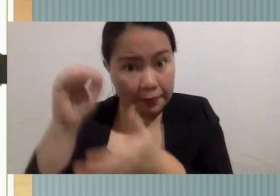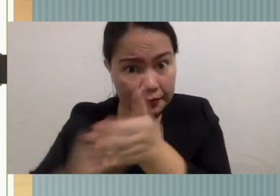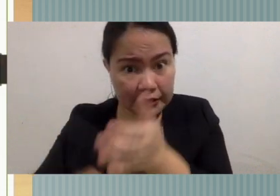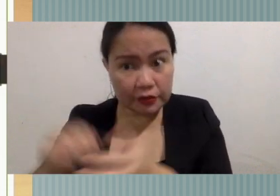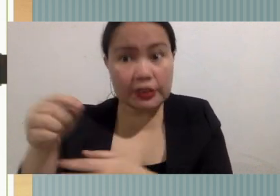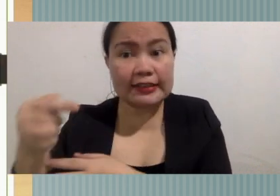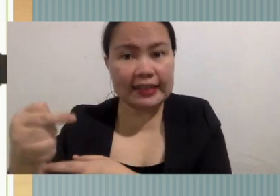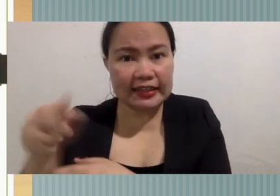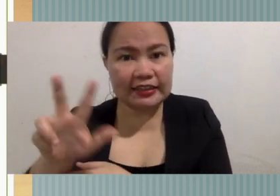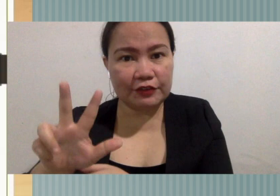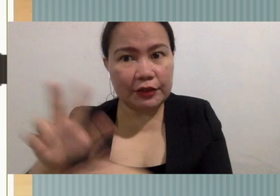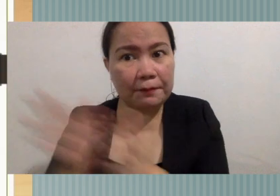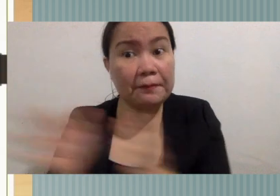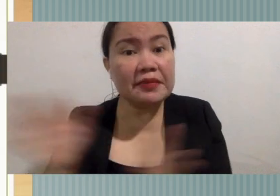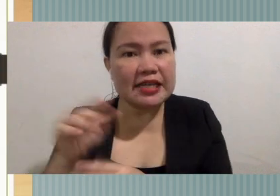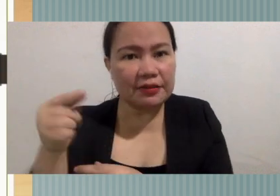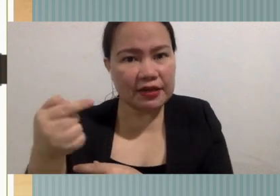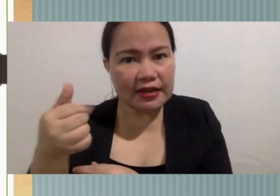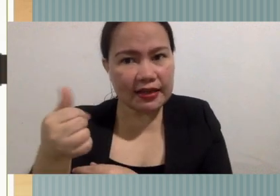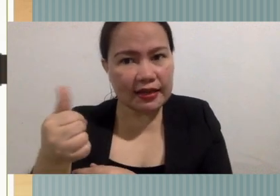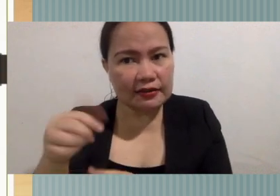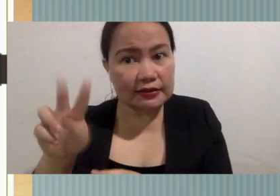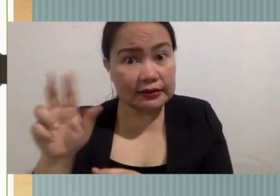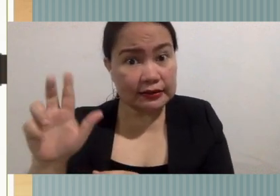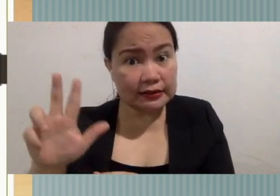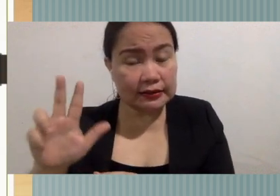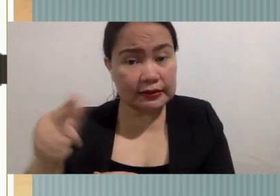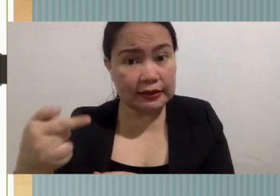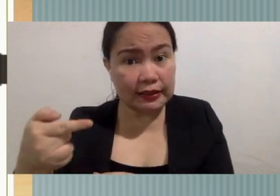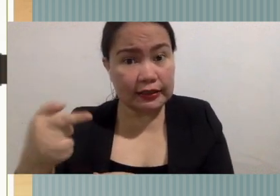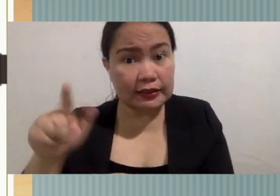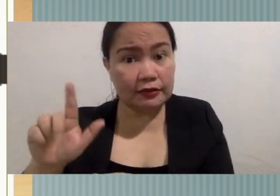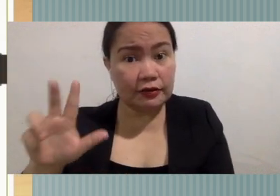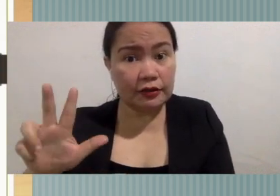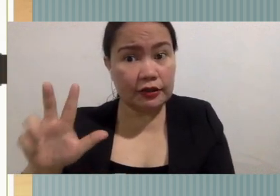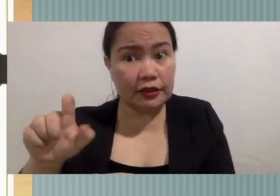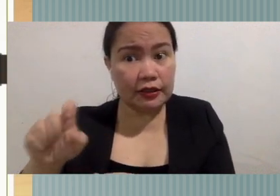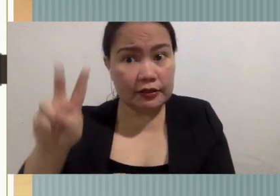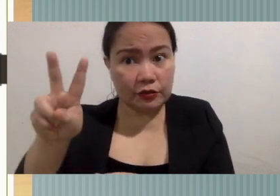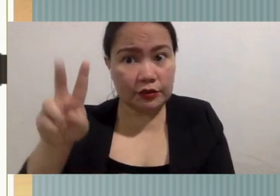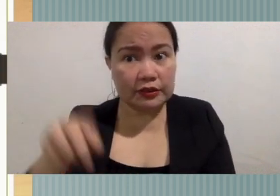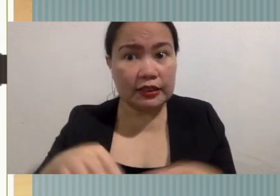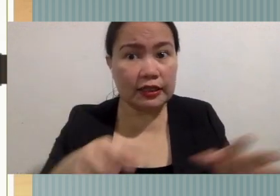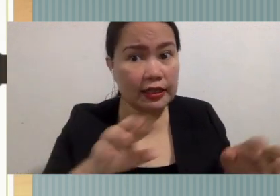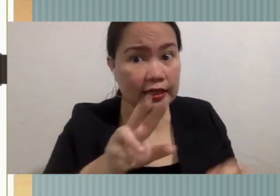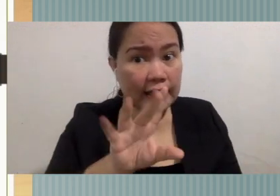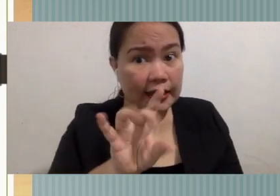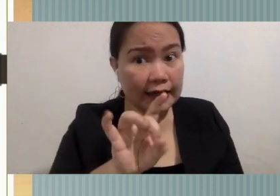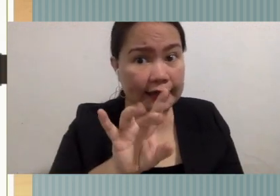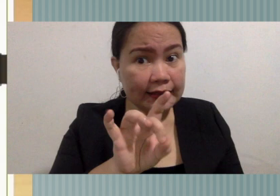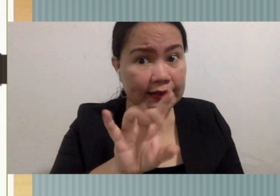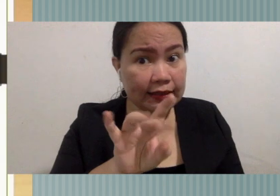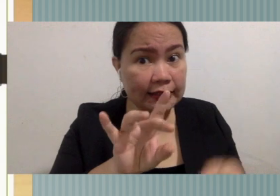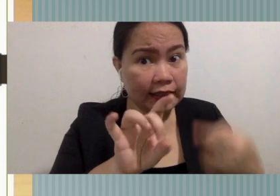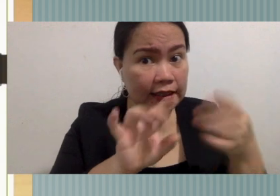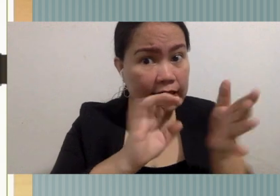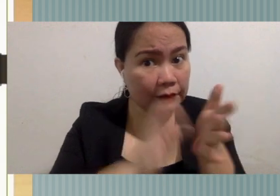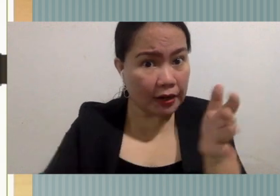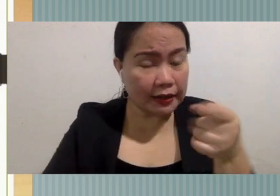minus 10x squared. At itong si positive 6x ay galing naman kay